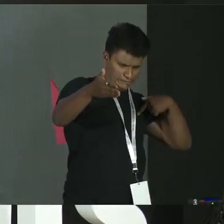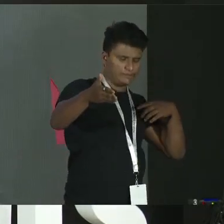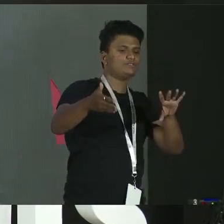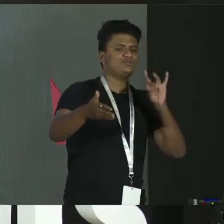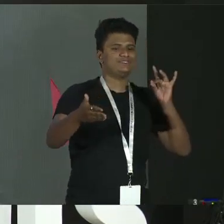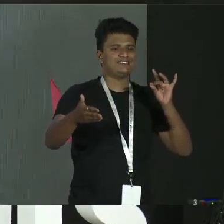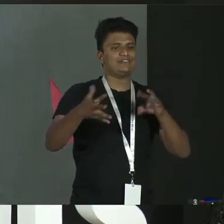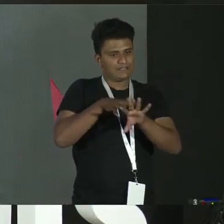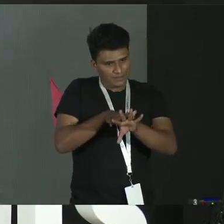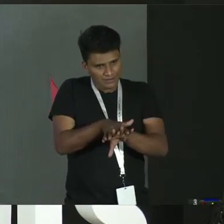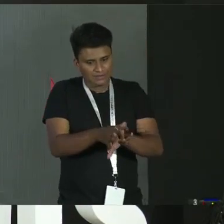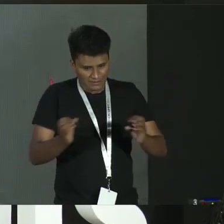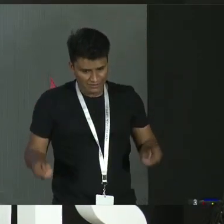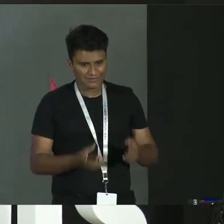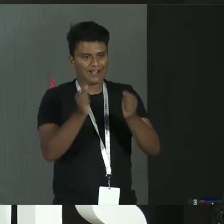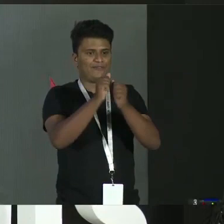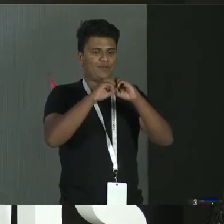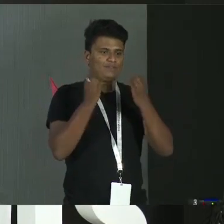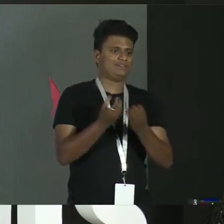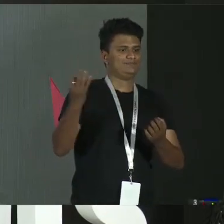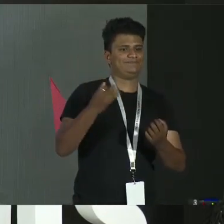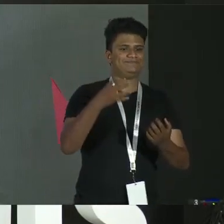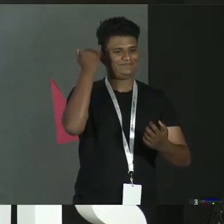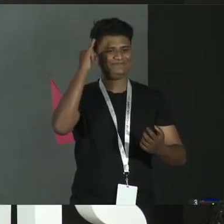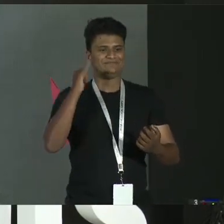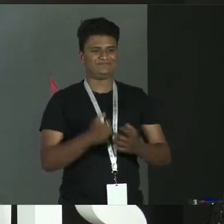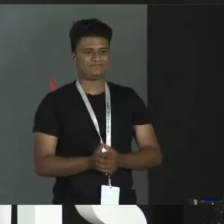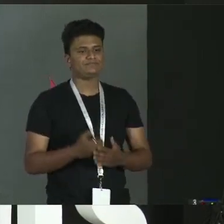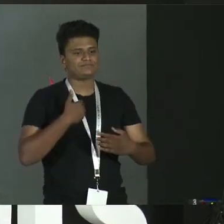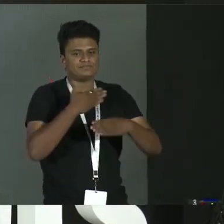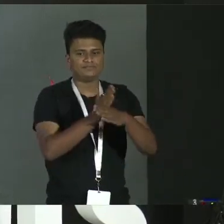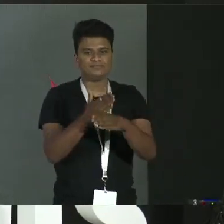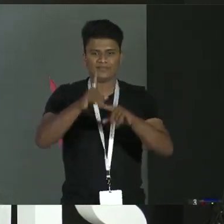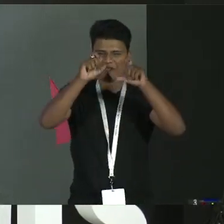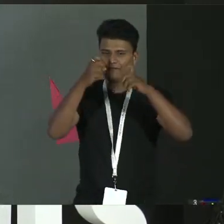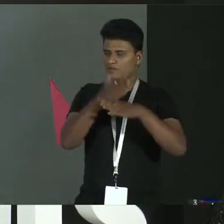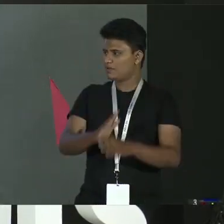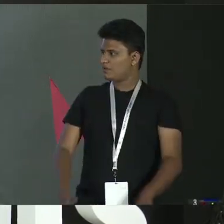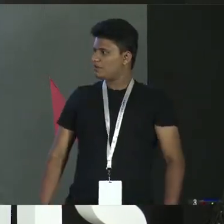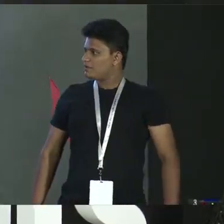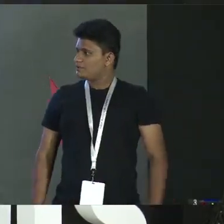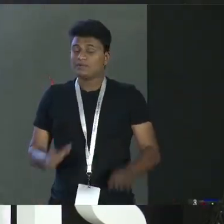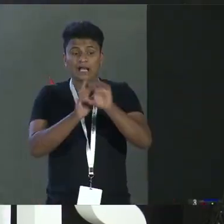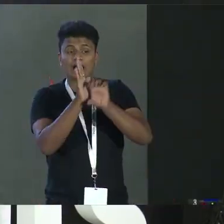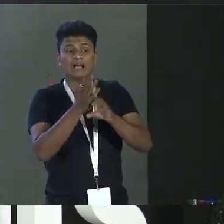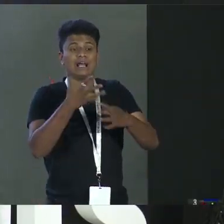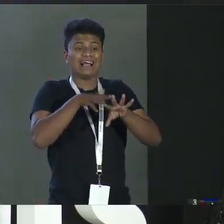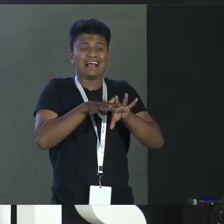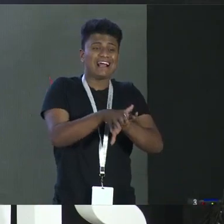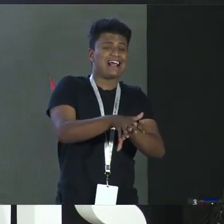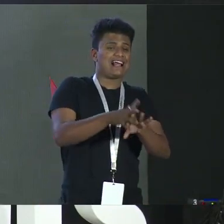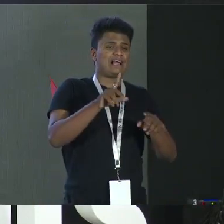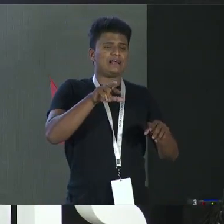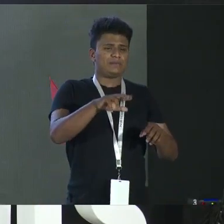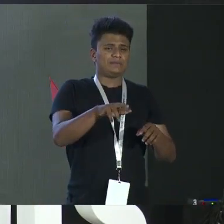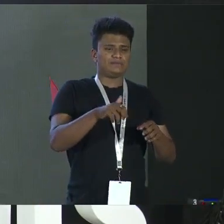Inclusion starts with the community. I want to share a photo that is an example of what inclusion looks